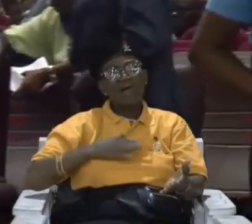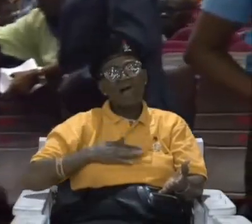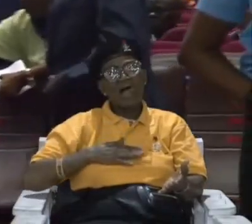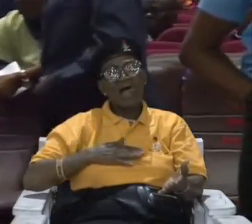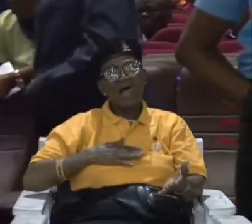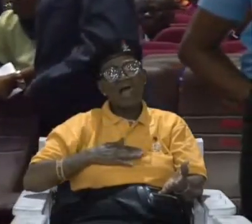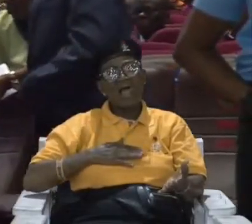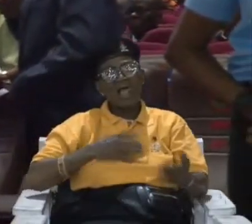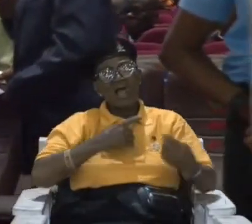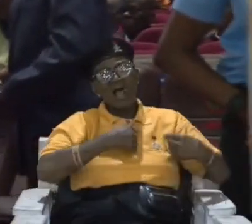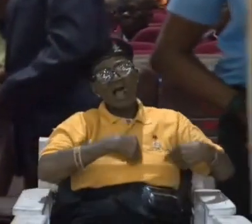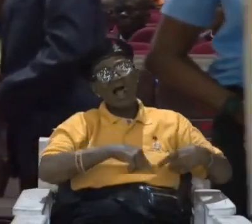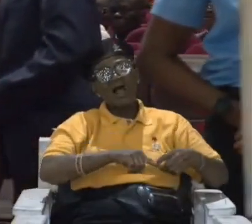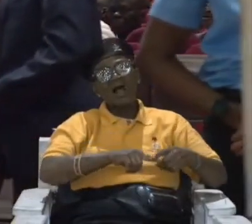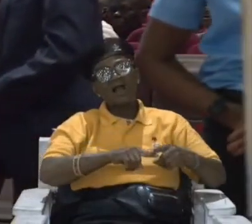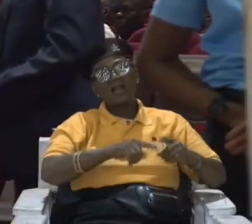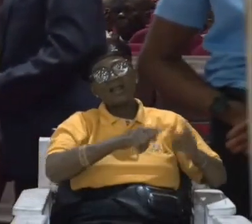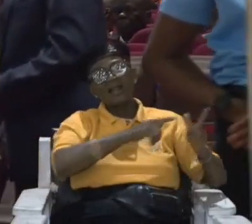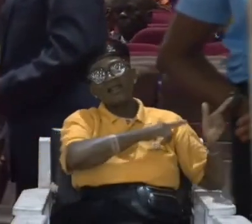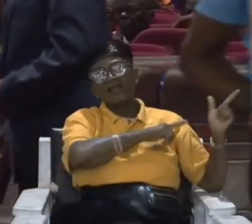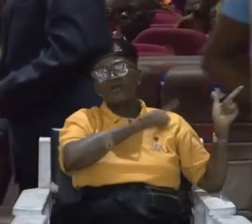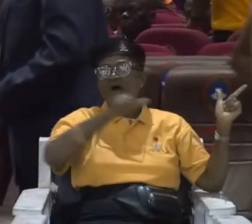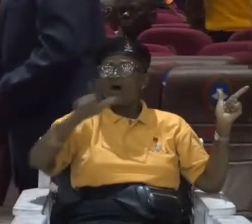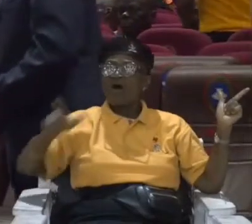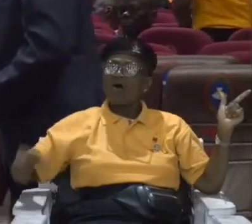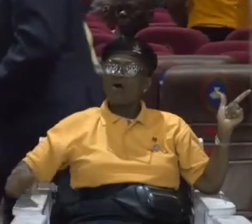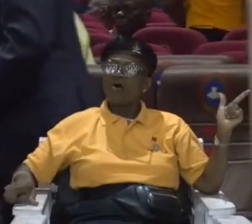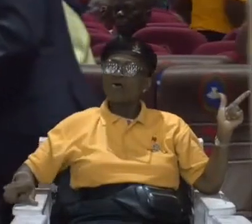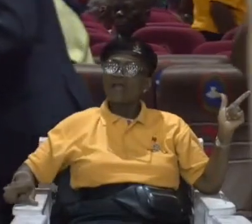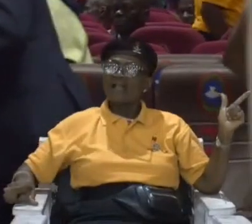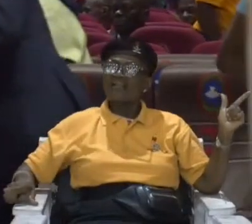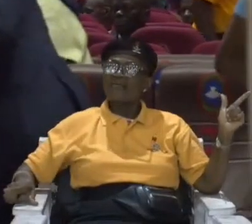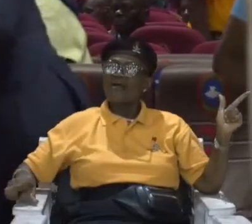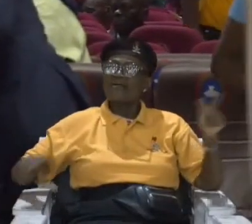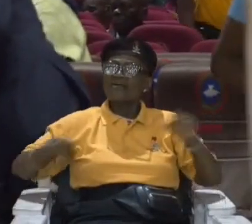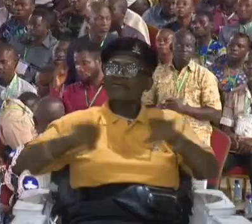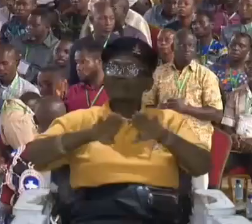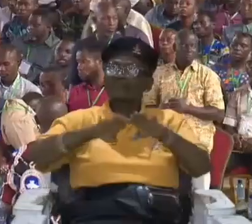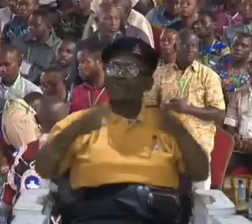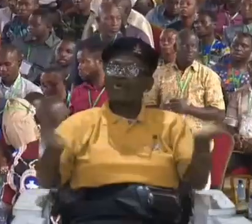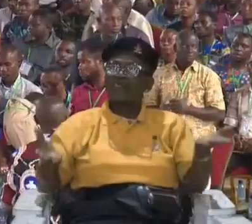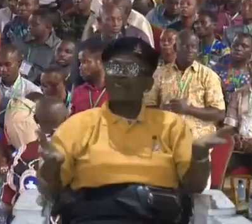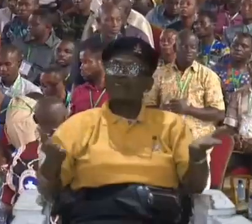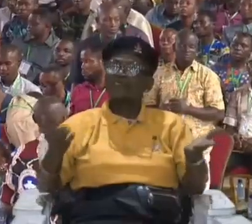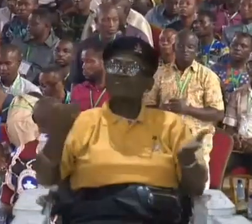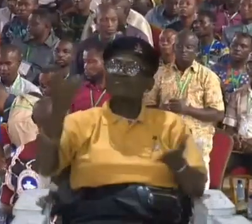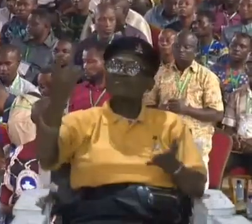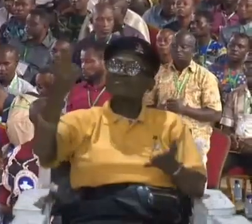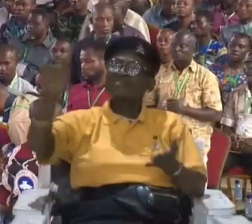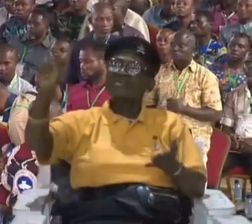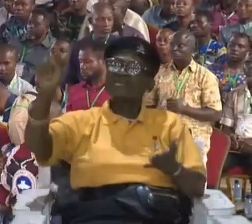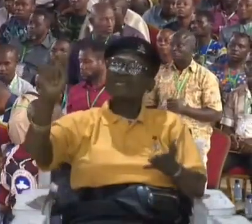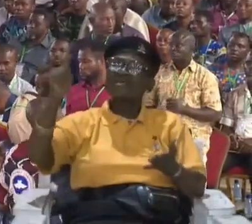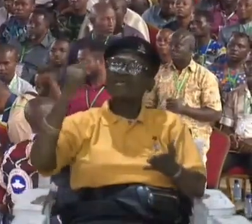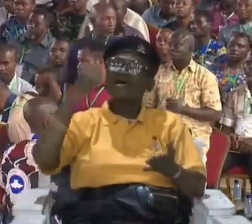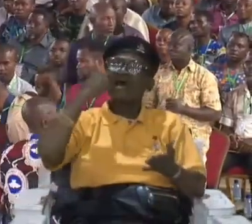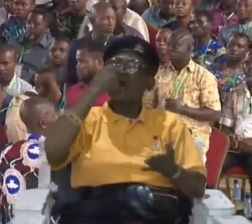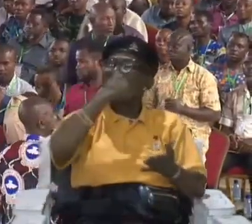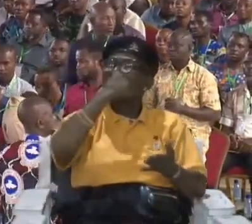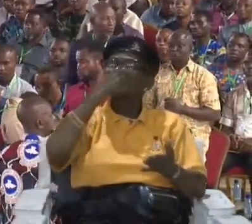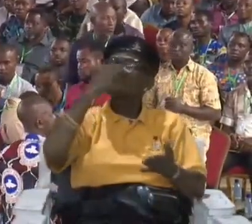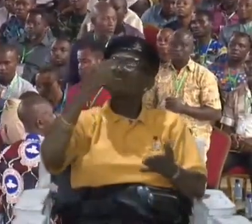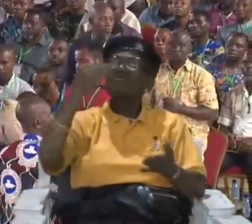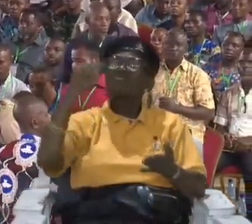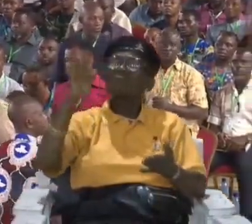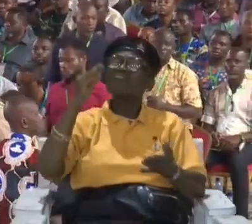Lord. Open my heart. Open the eyes of my heart. I want to see. I want to